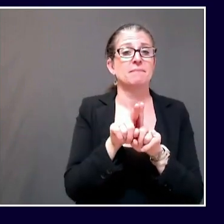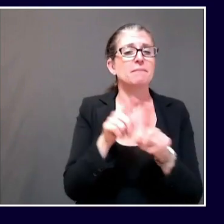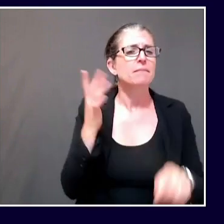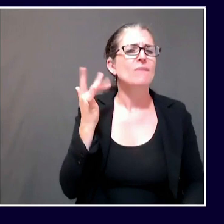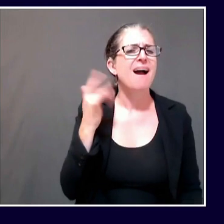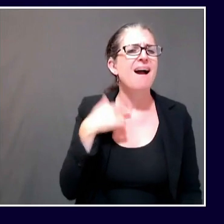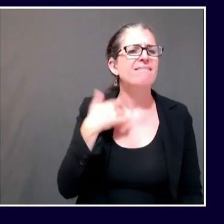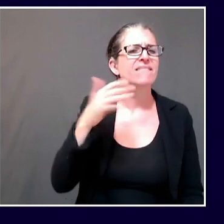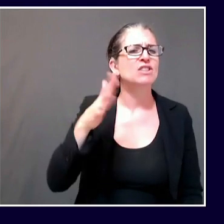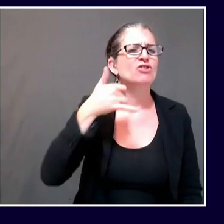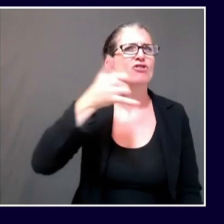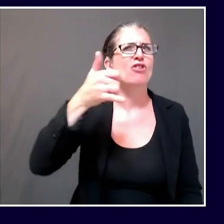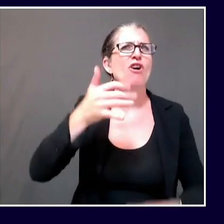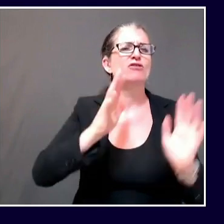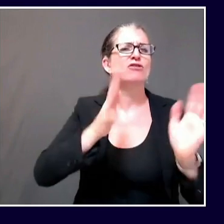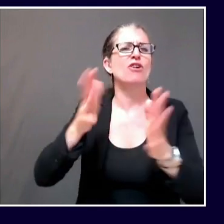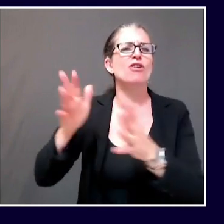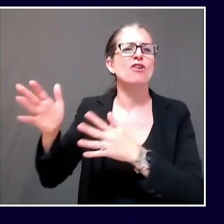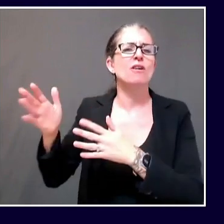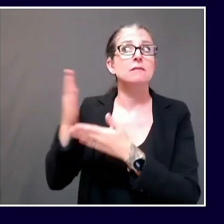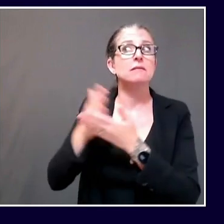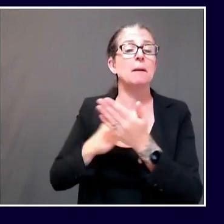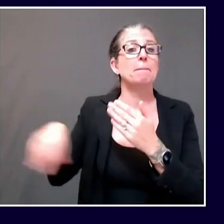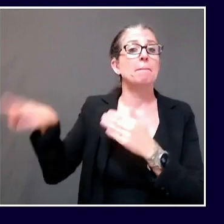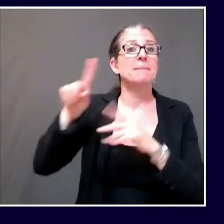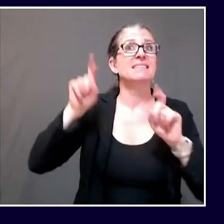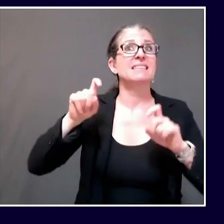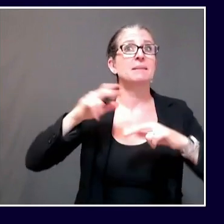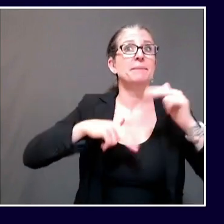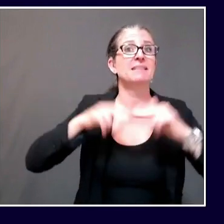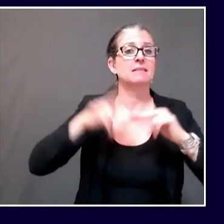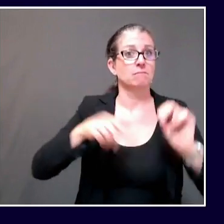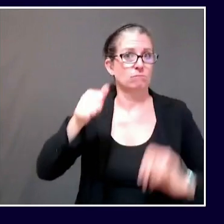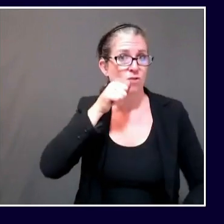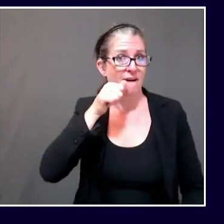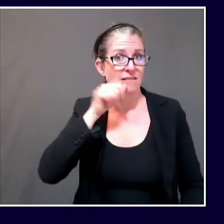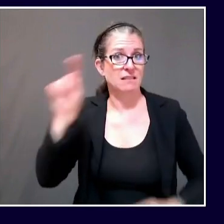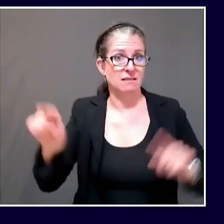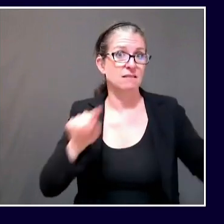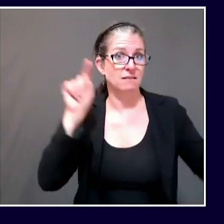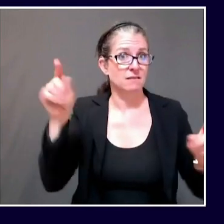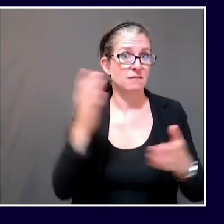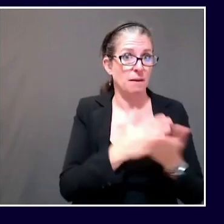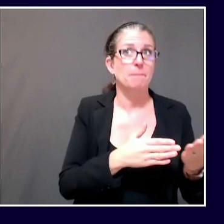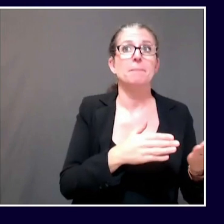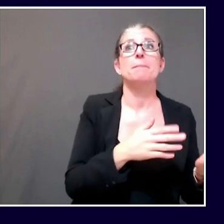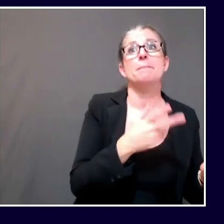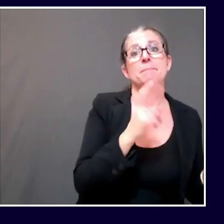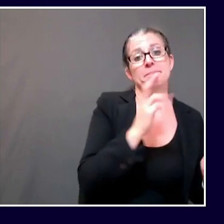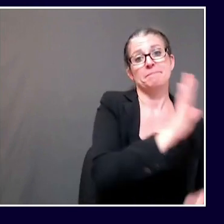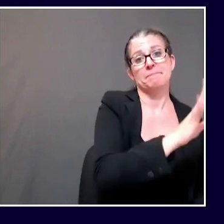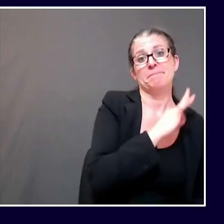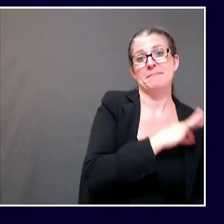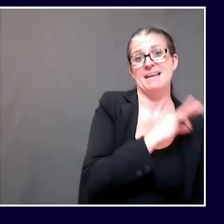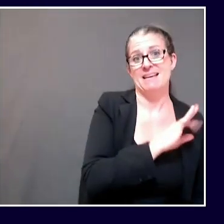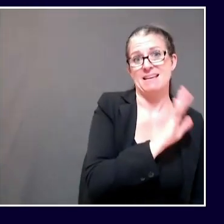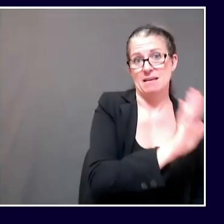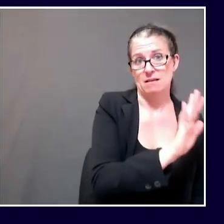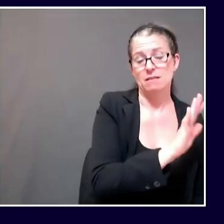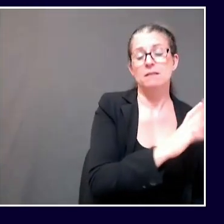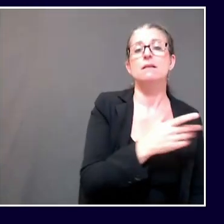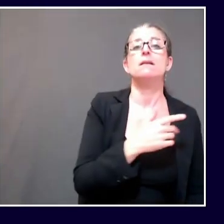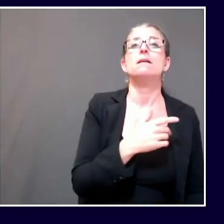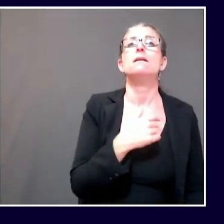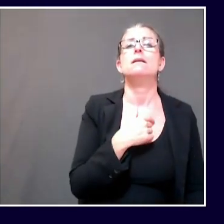some of which send to their own facilities. And with the exception of when you have a specific reference from a doctor at a particular